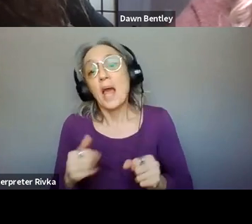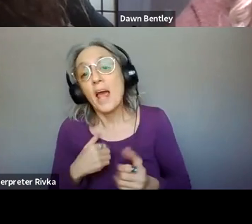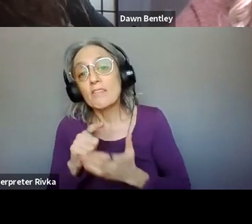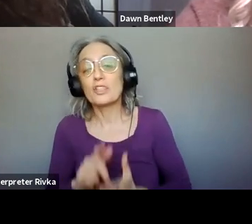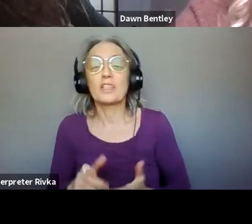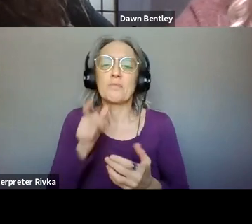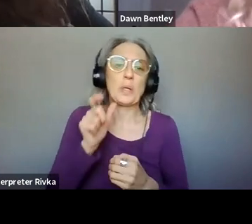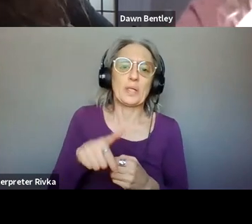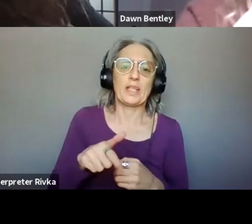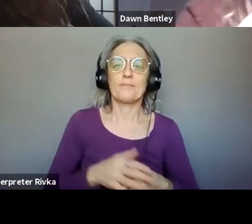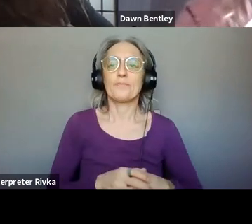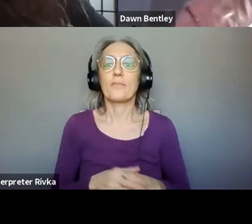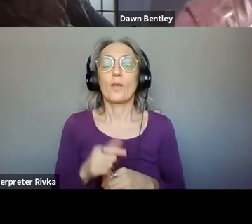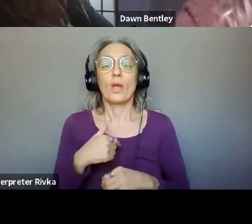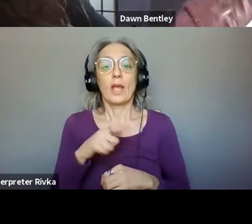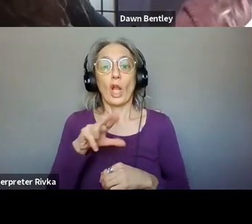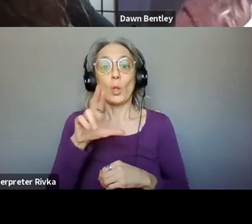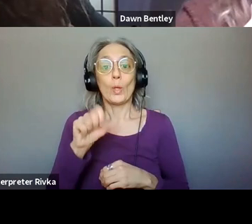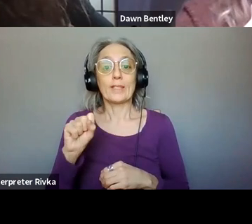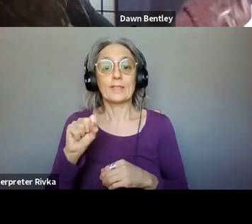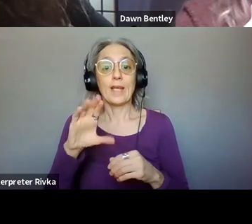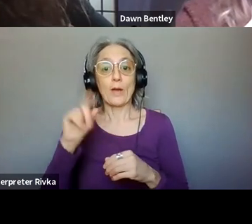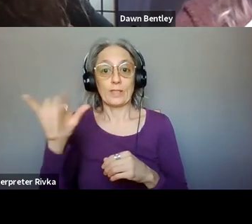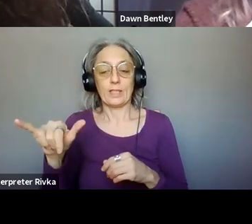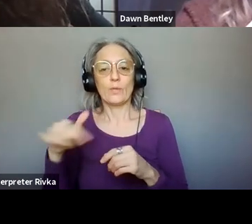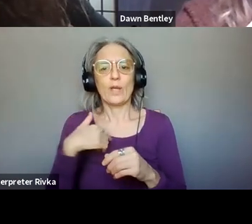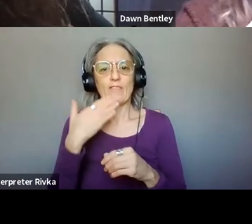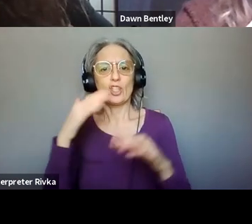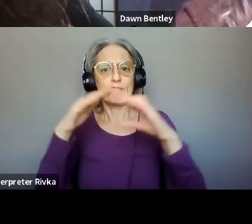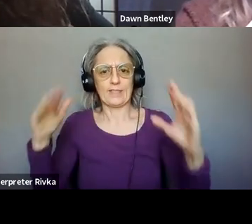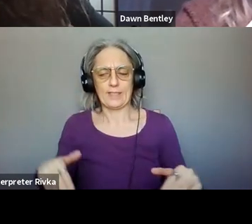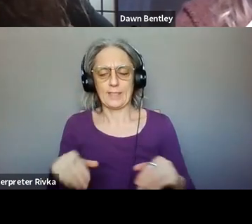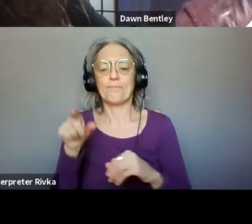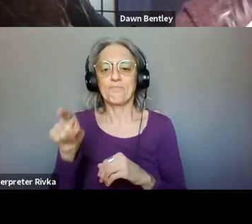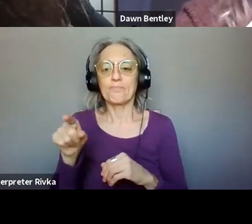system in Lucas County in that as far as having an attorney,